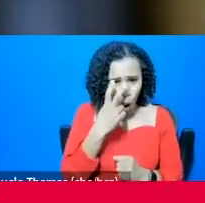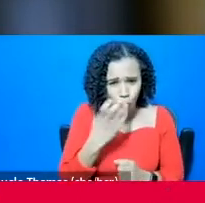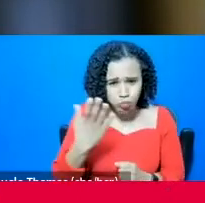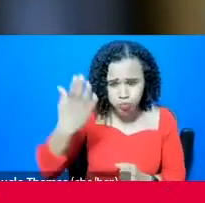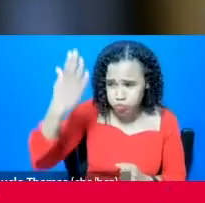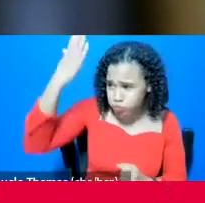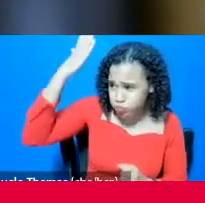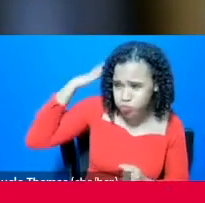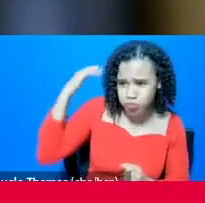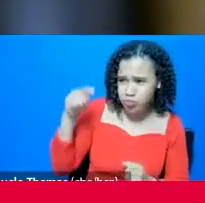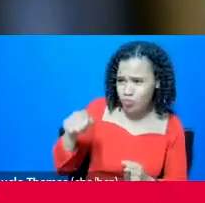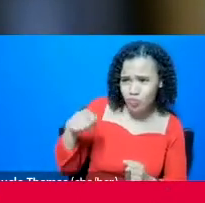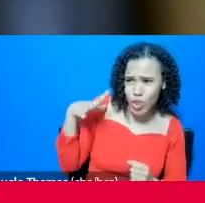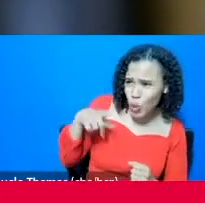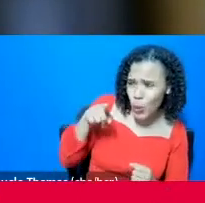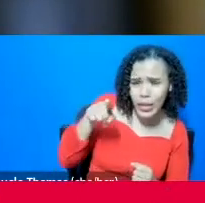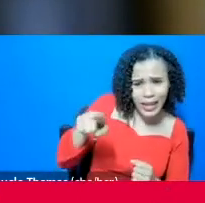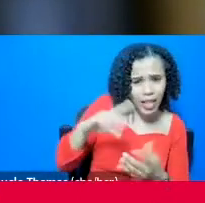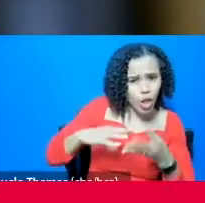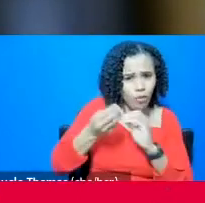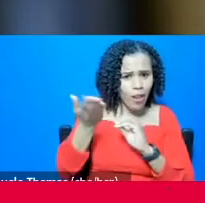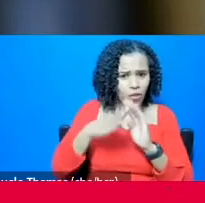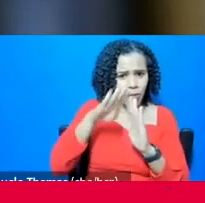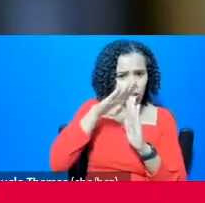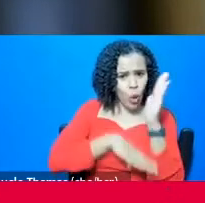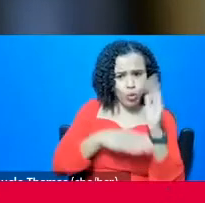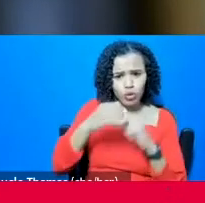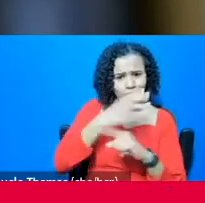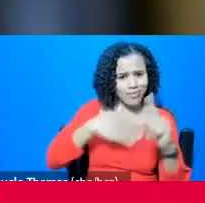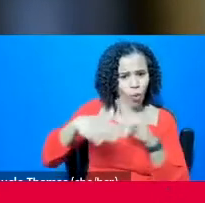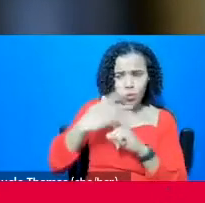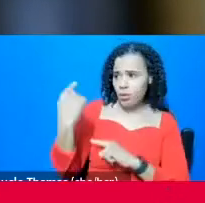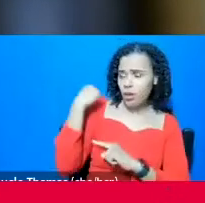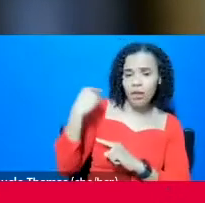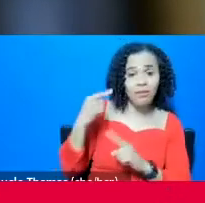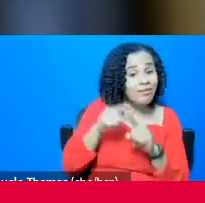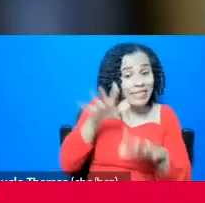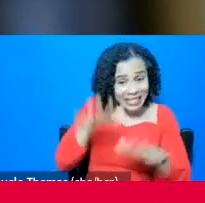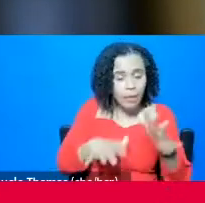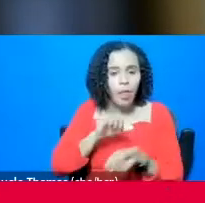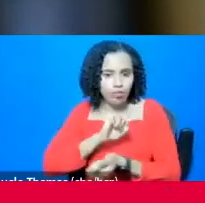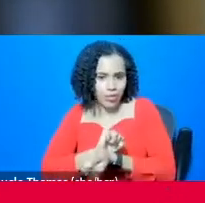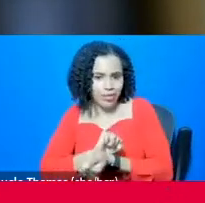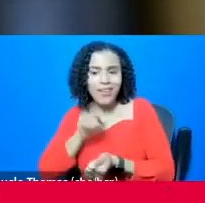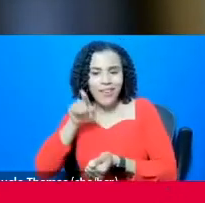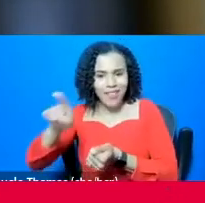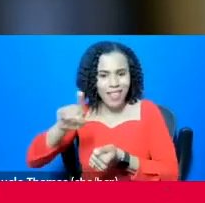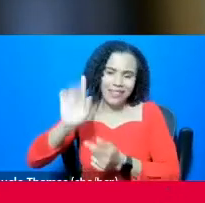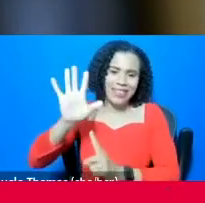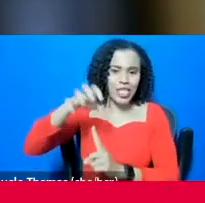They're purely socially created. And in that case, I 100% yes. Similarly with the prison system, it's an institutional structure that's existed